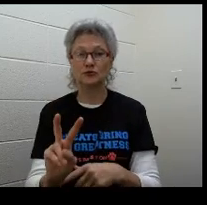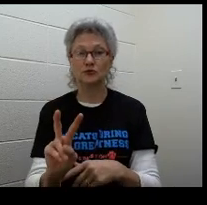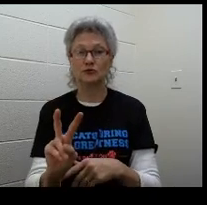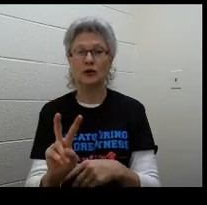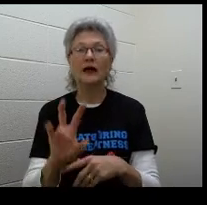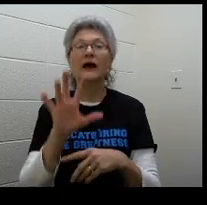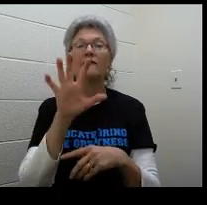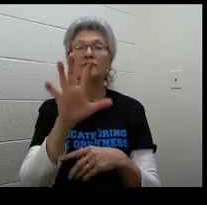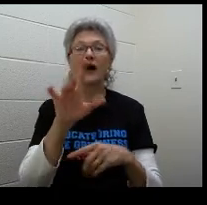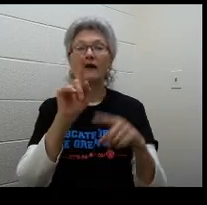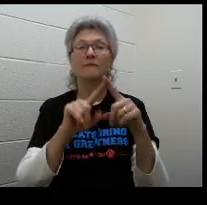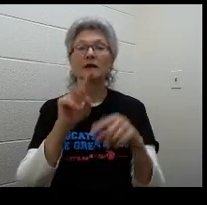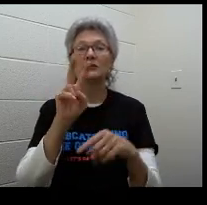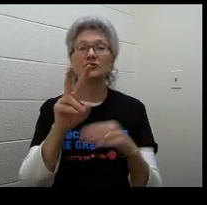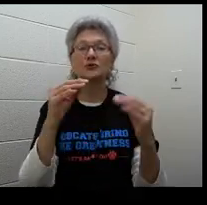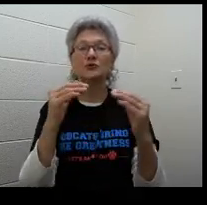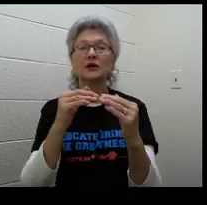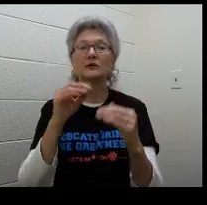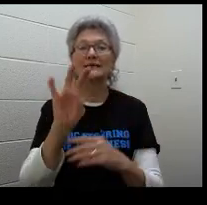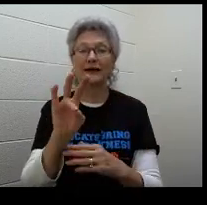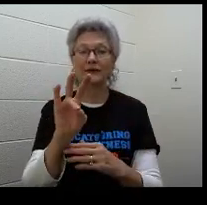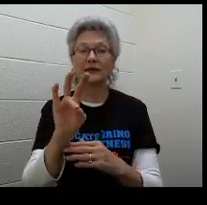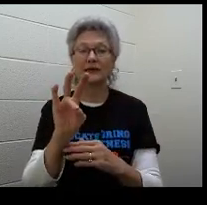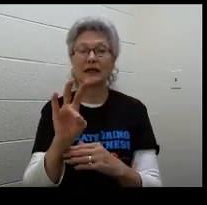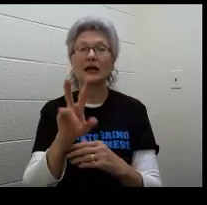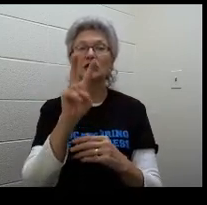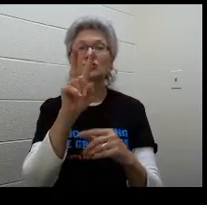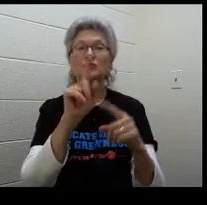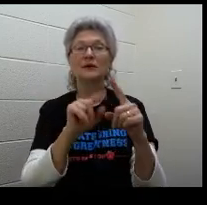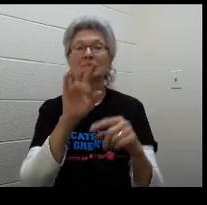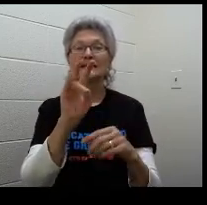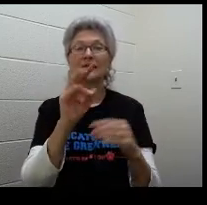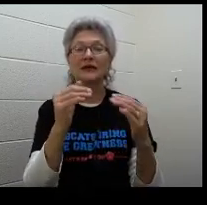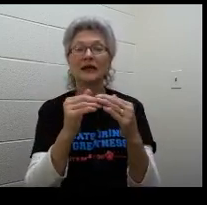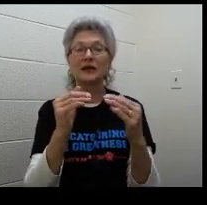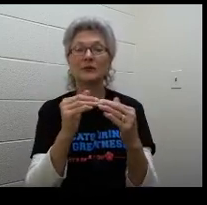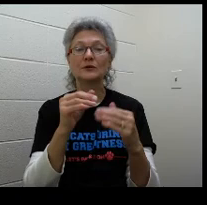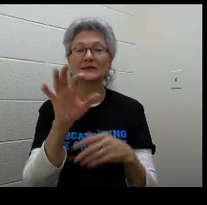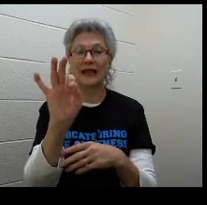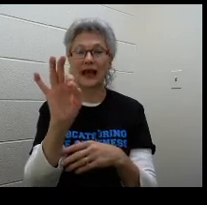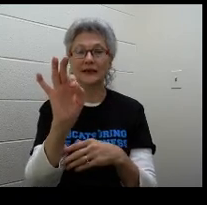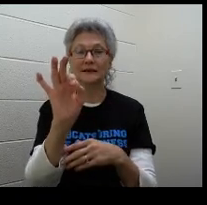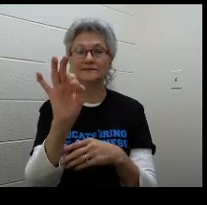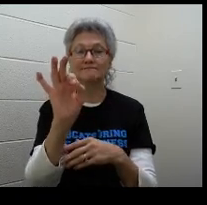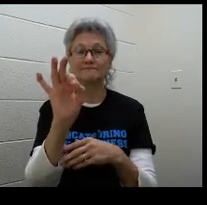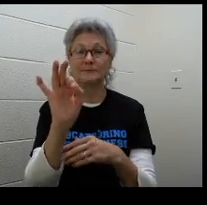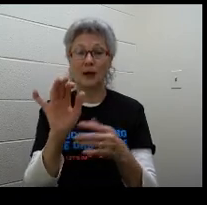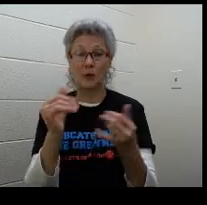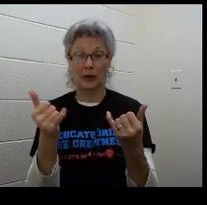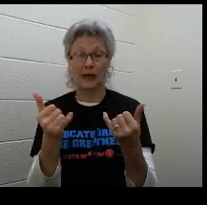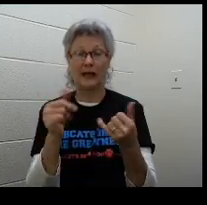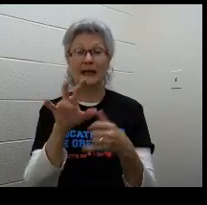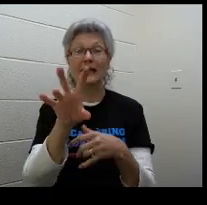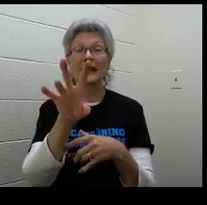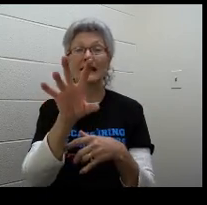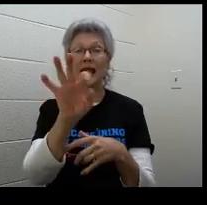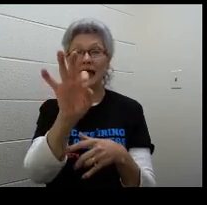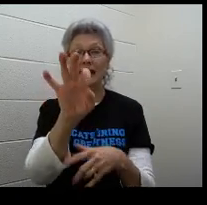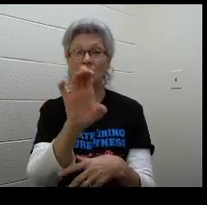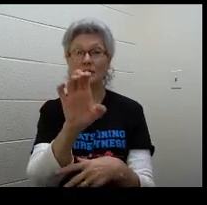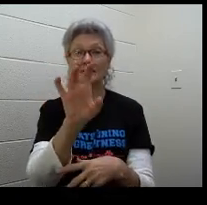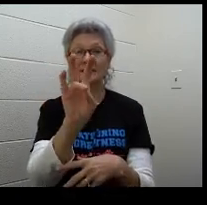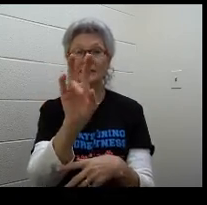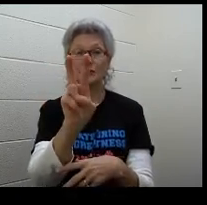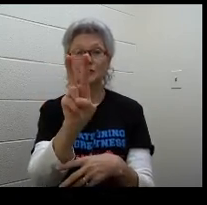is 2. 5 plus 2 is 7. 2 plus 7 is 9. And we get